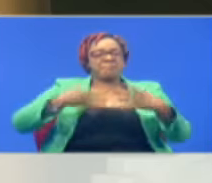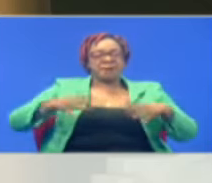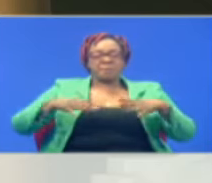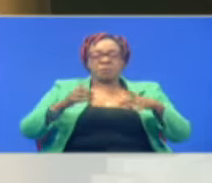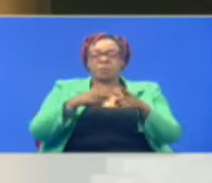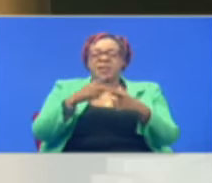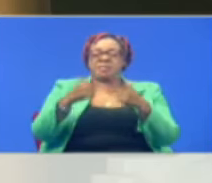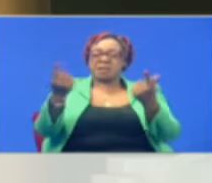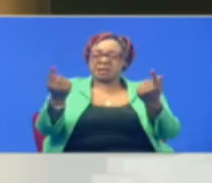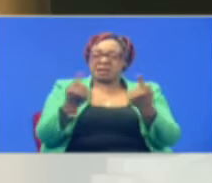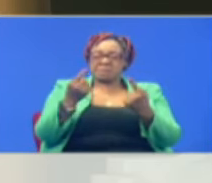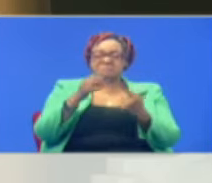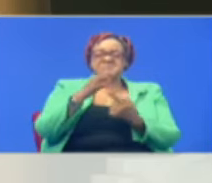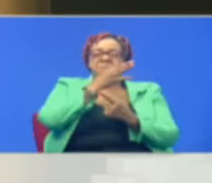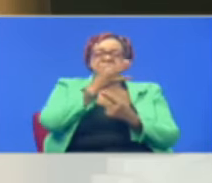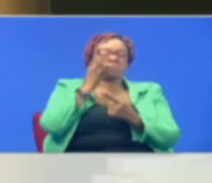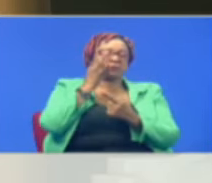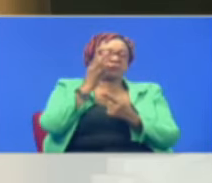speak.